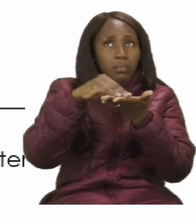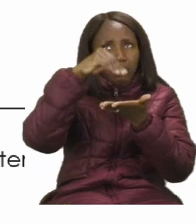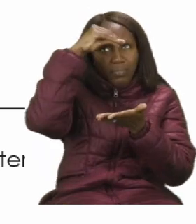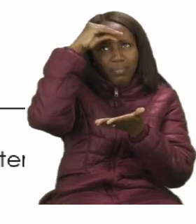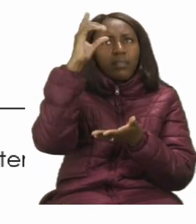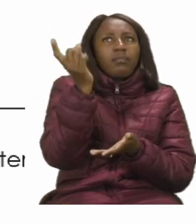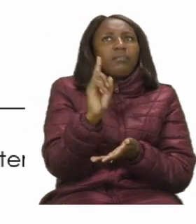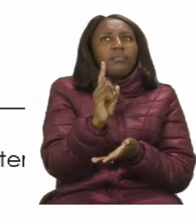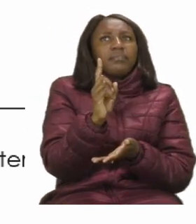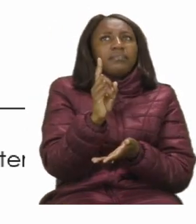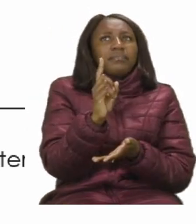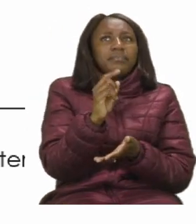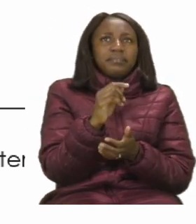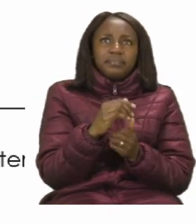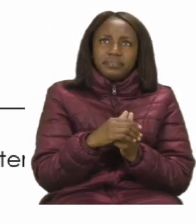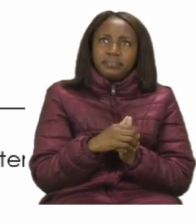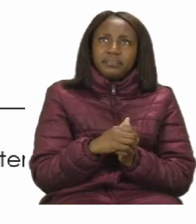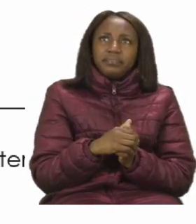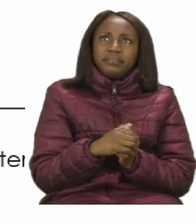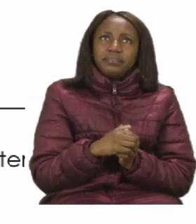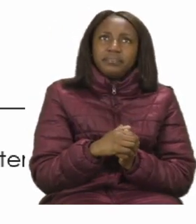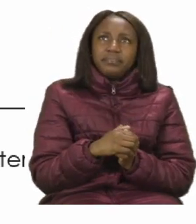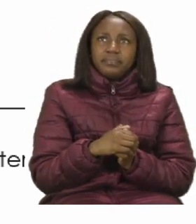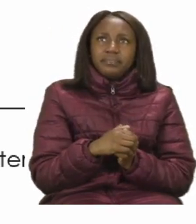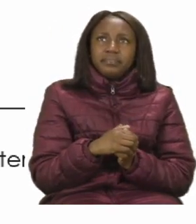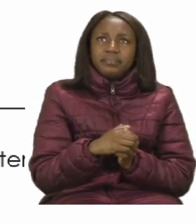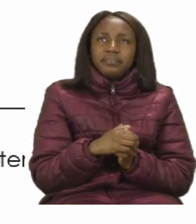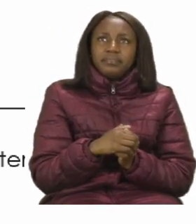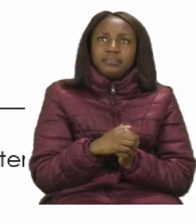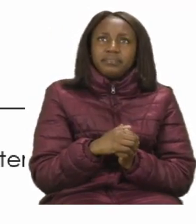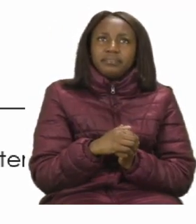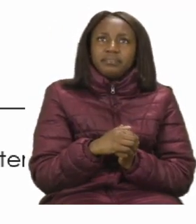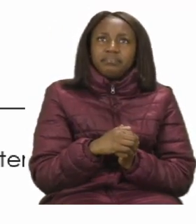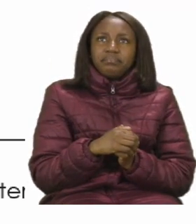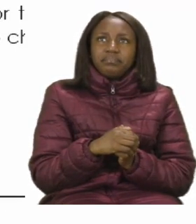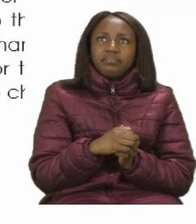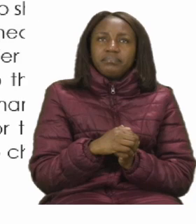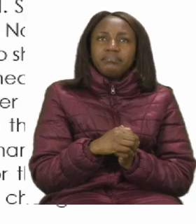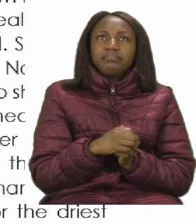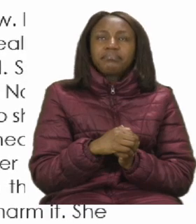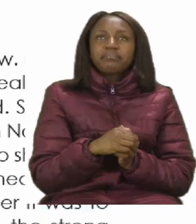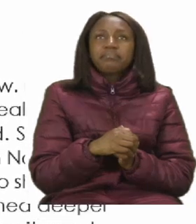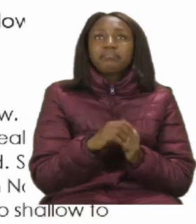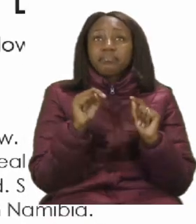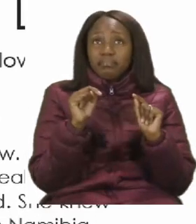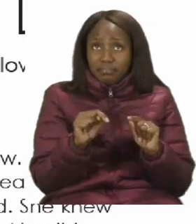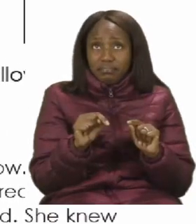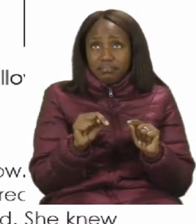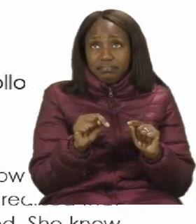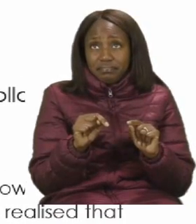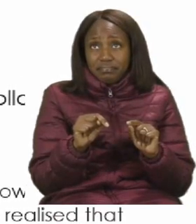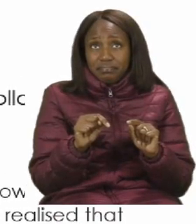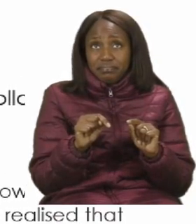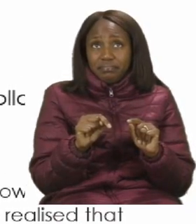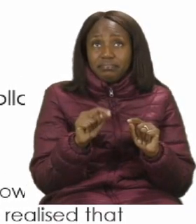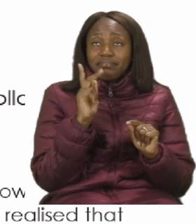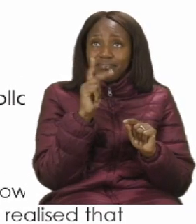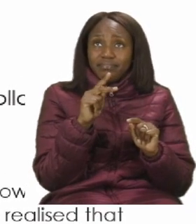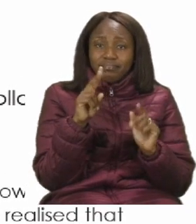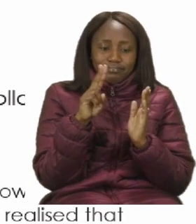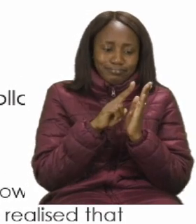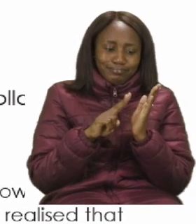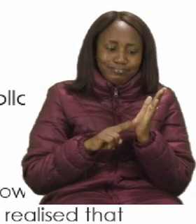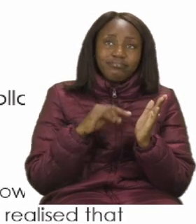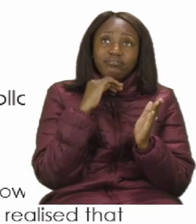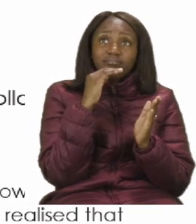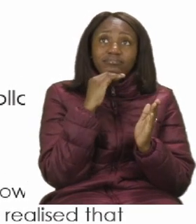lesson did this tree learn? Now, boys and girls, let's go back and